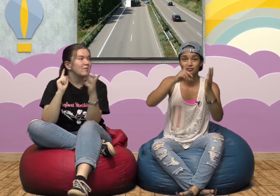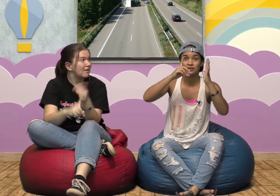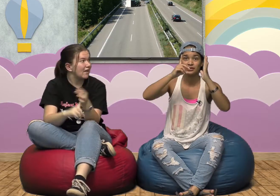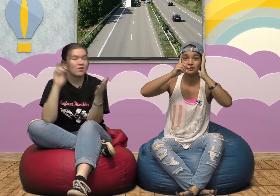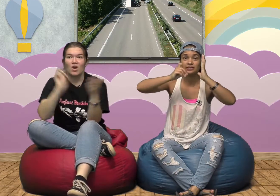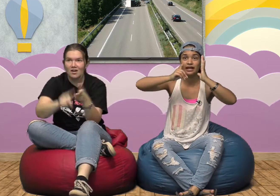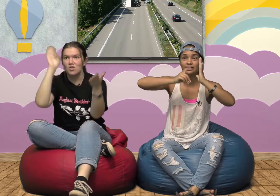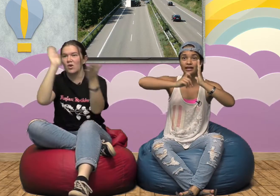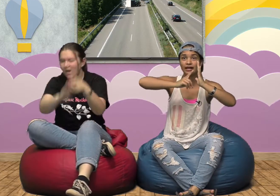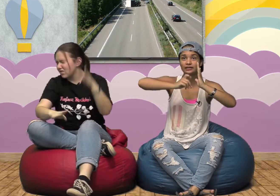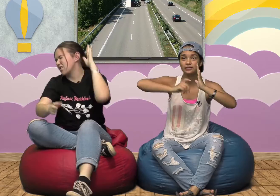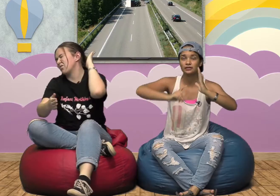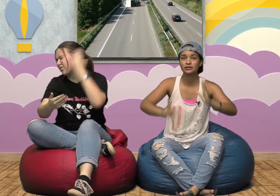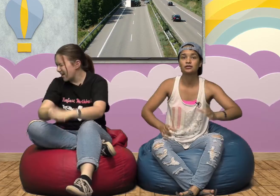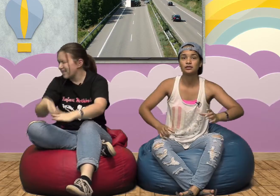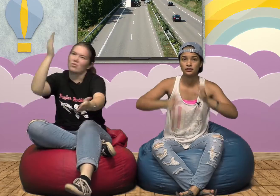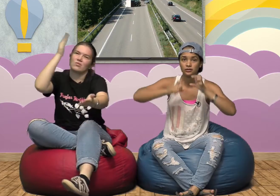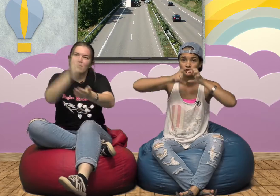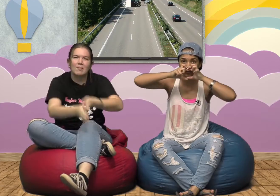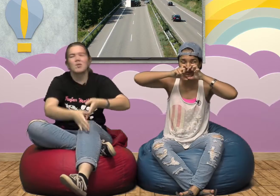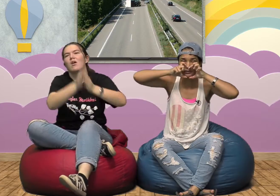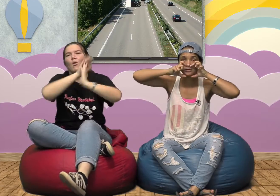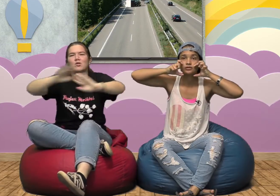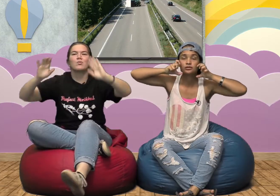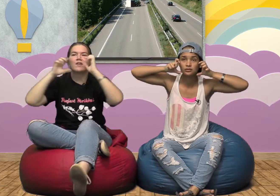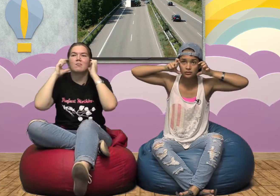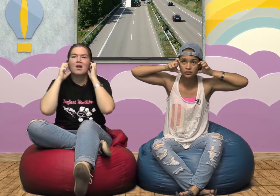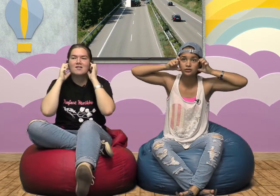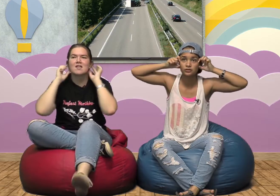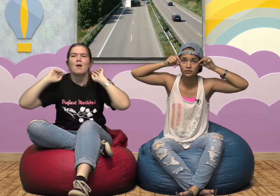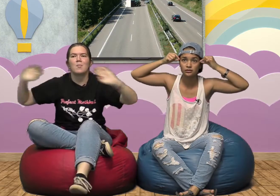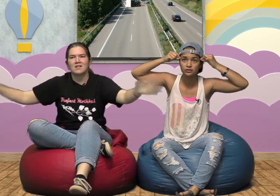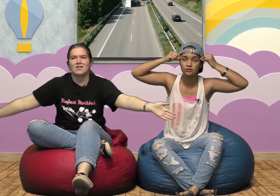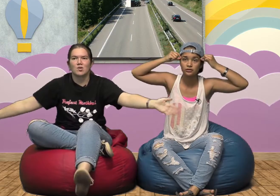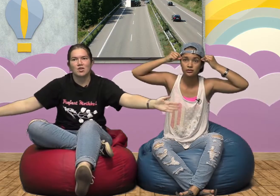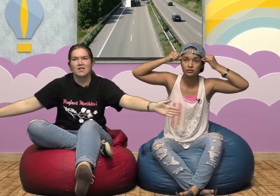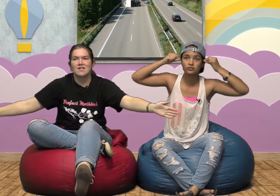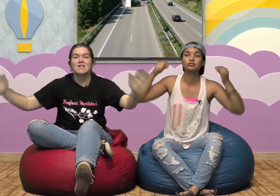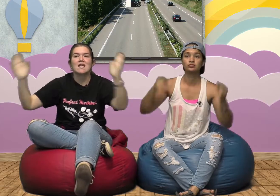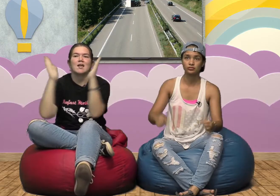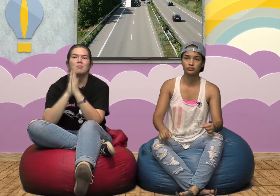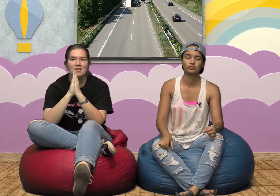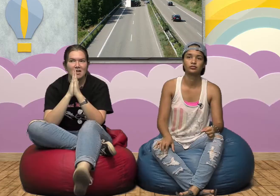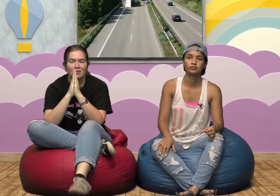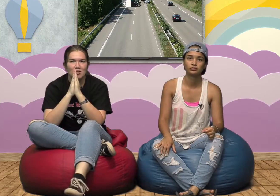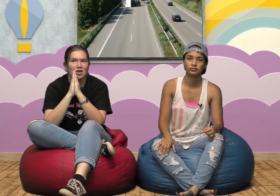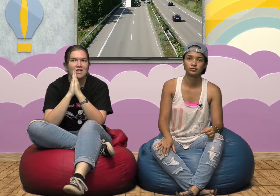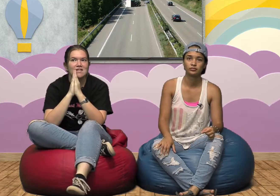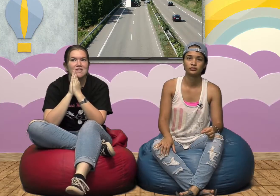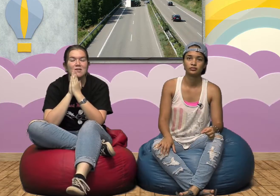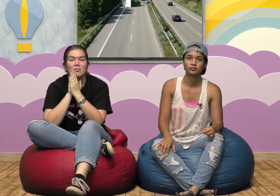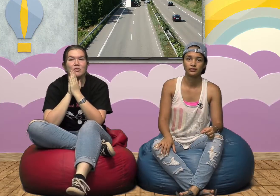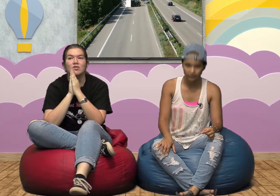tell your mommy and daddy and your aunts and your uncles and your granny and your grandpa all to wear their masks, maintain social distance, and be safe